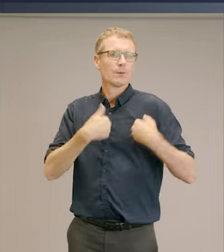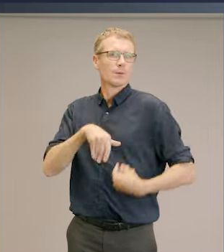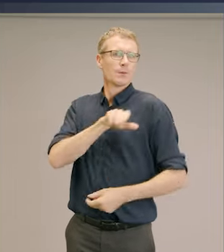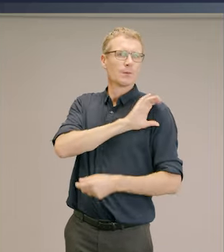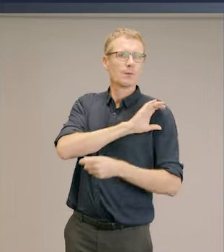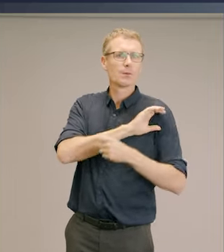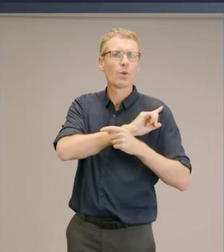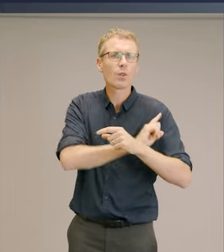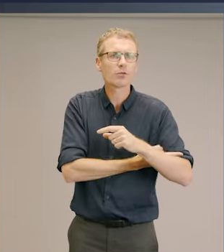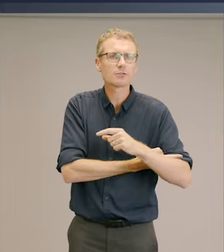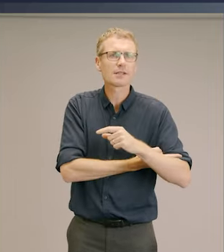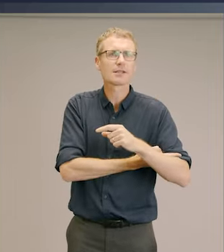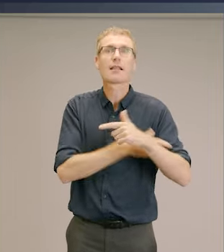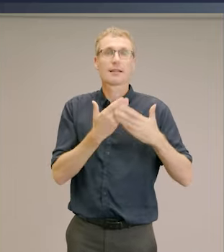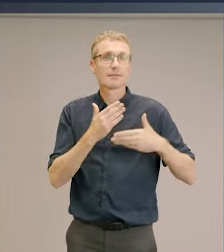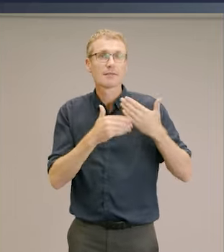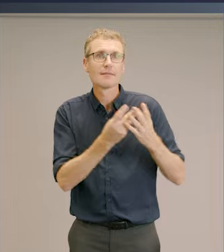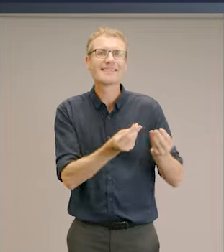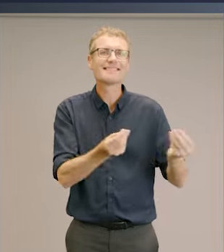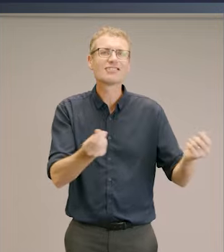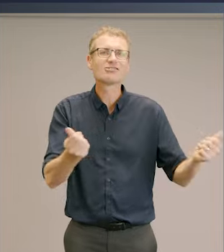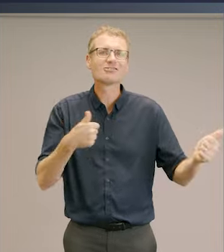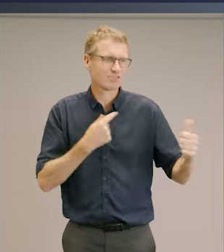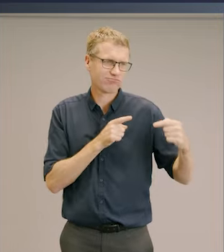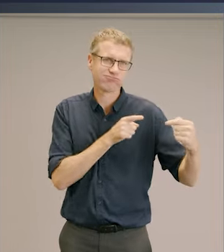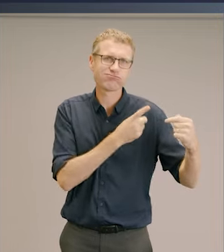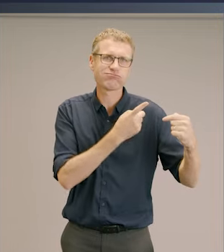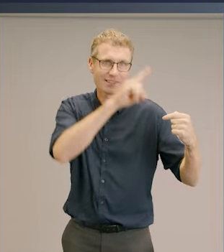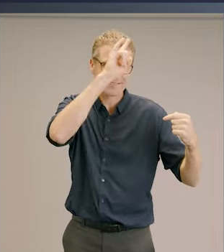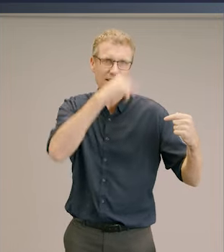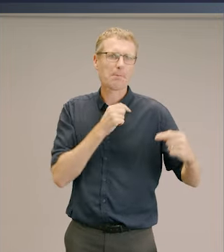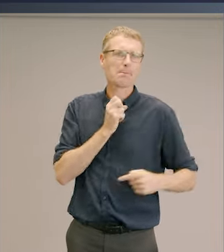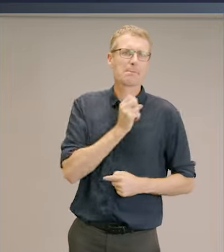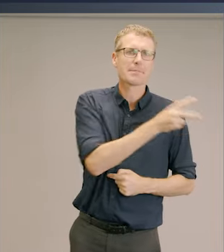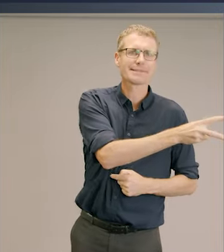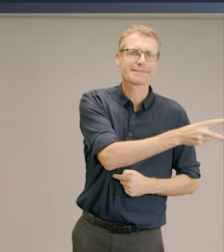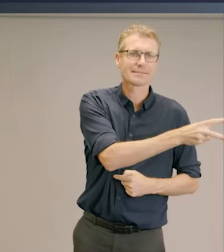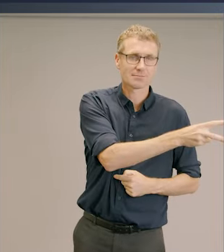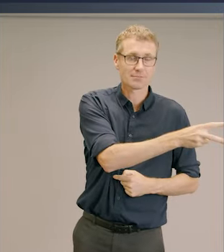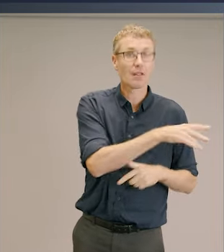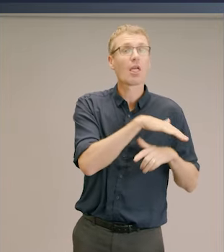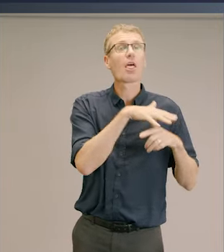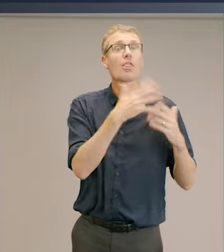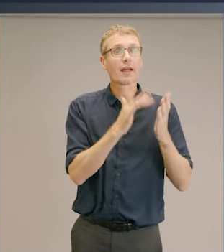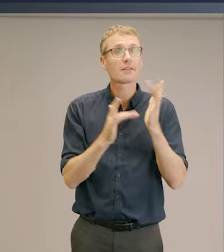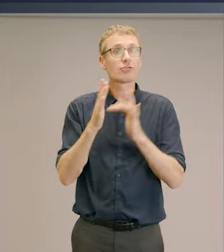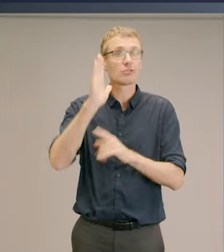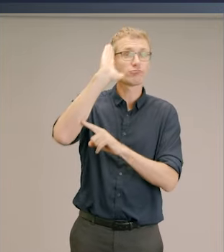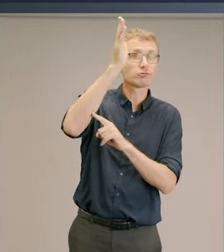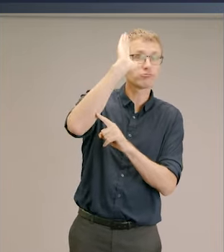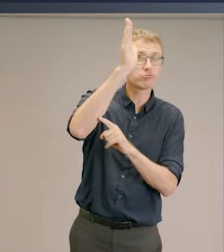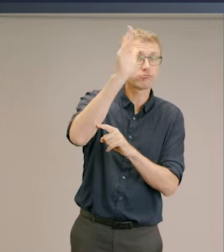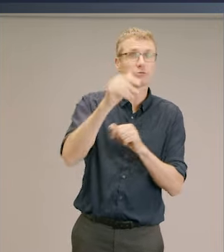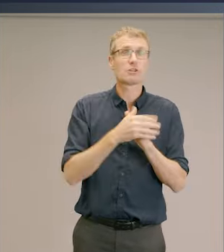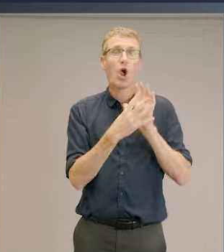He used that authority in the wilderness to overcome Satan. And then he began his public ministry, preaching